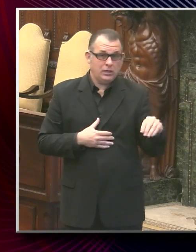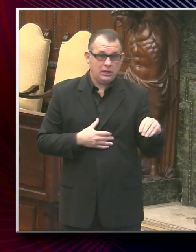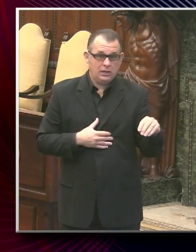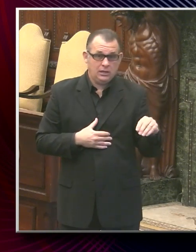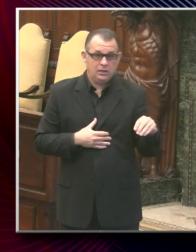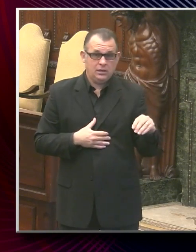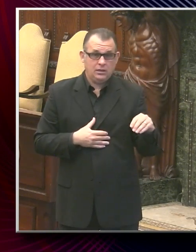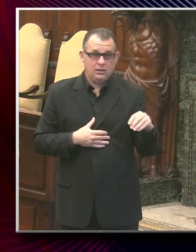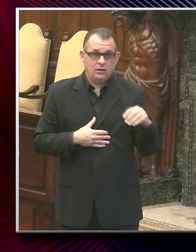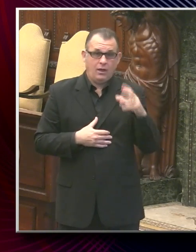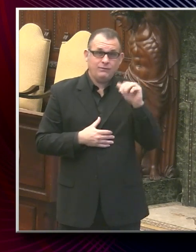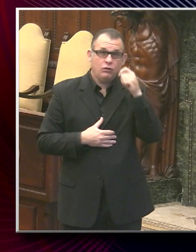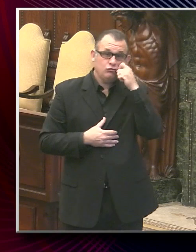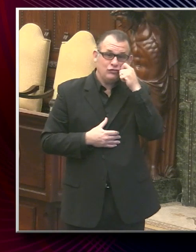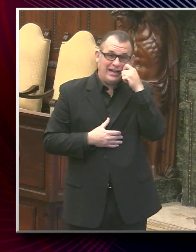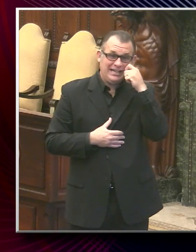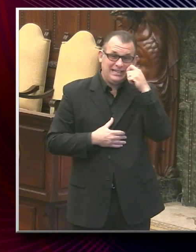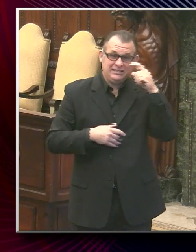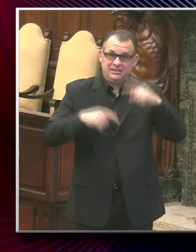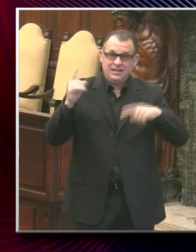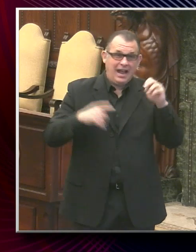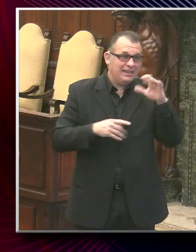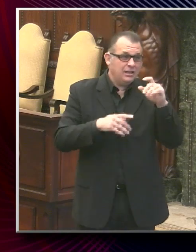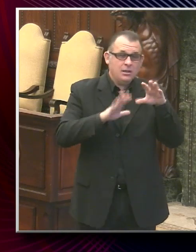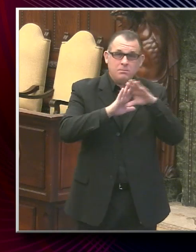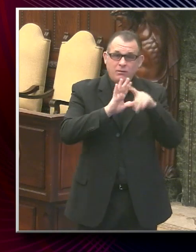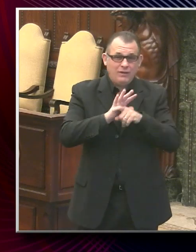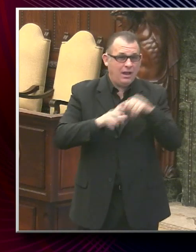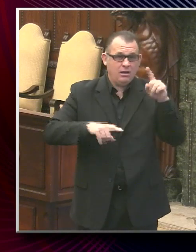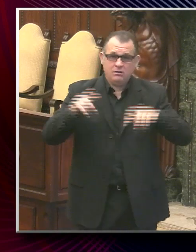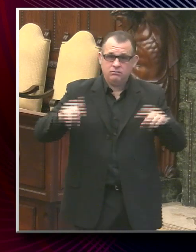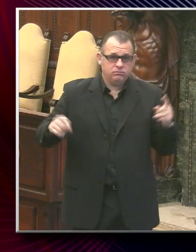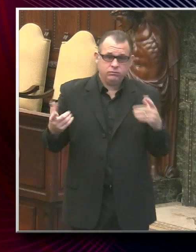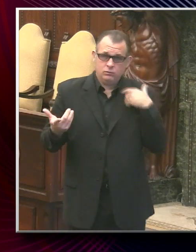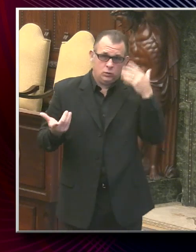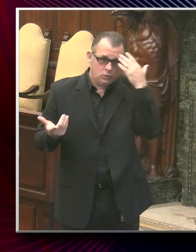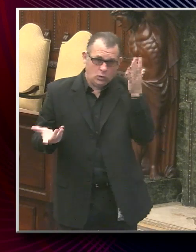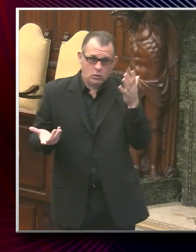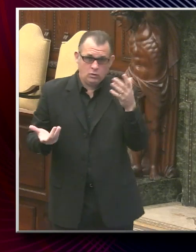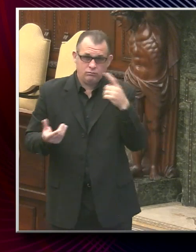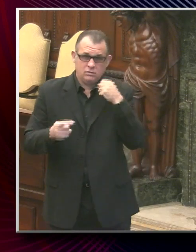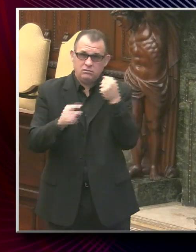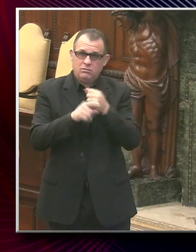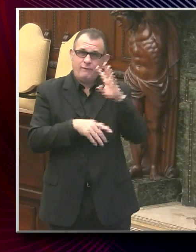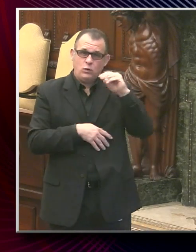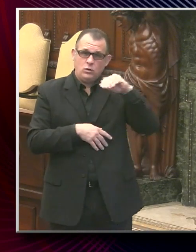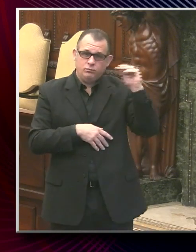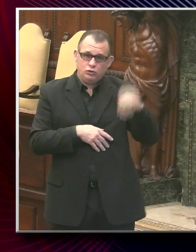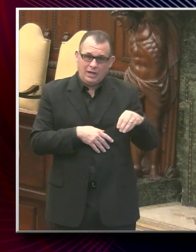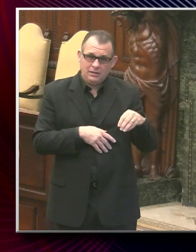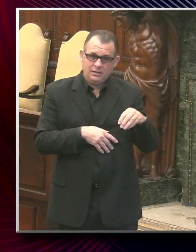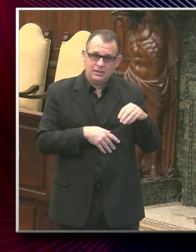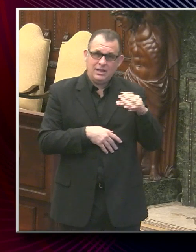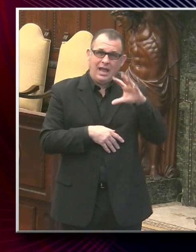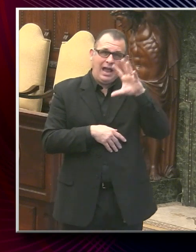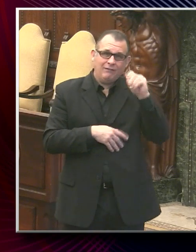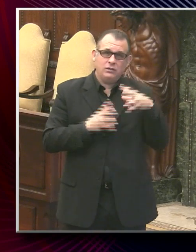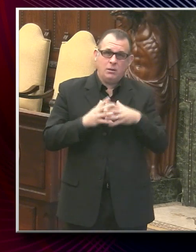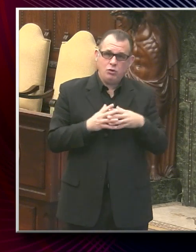tested is still not known. For 42%, the person's African-American, 23%